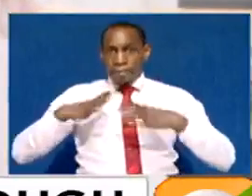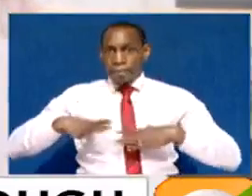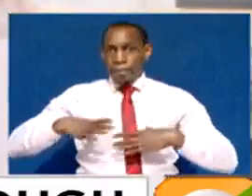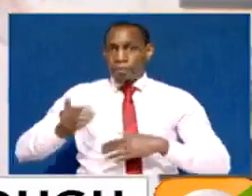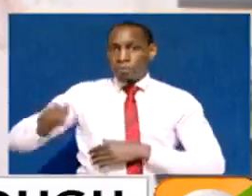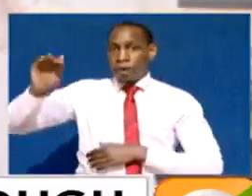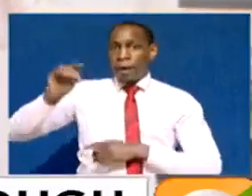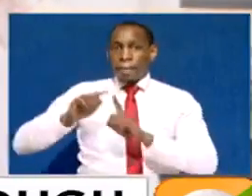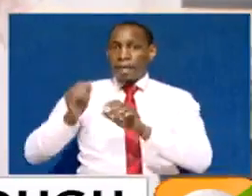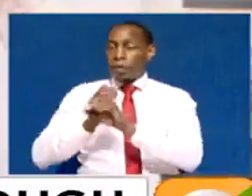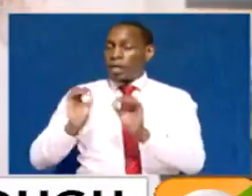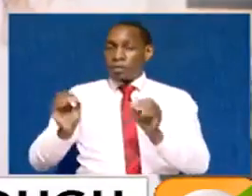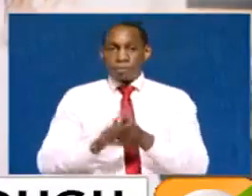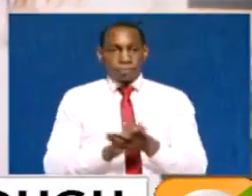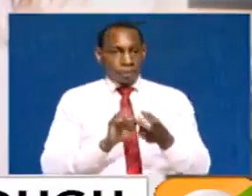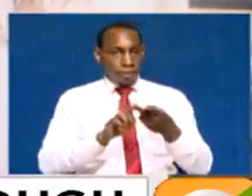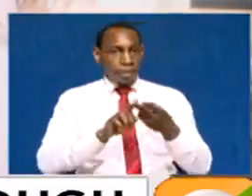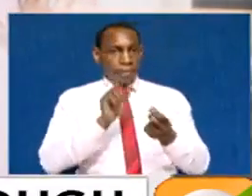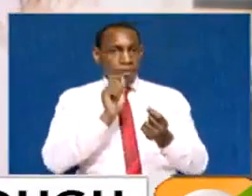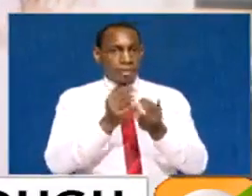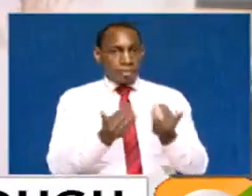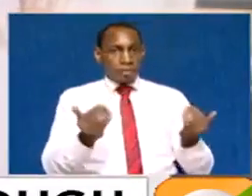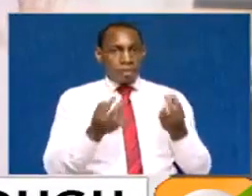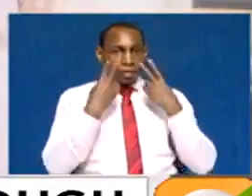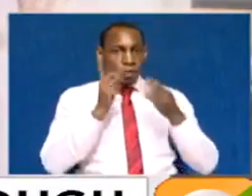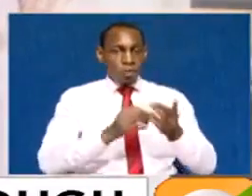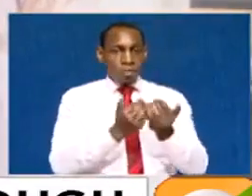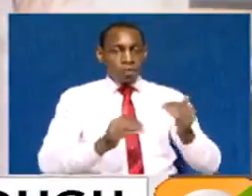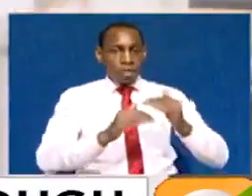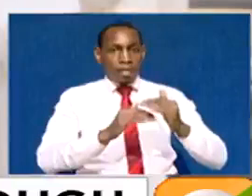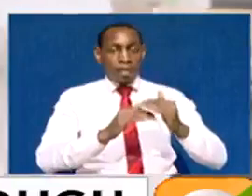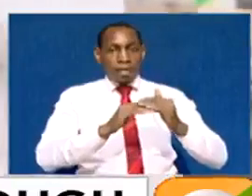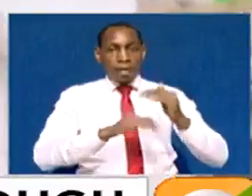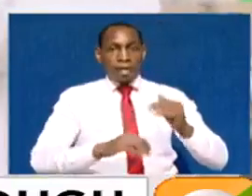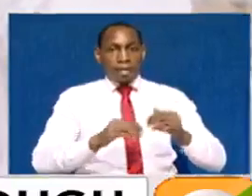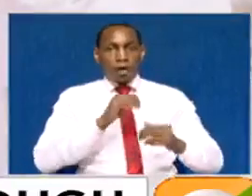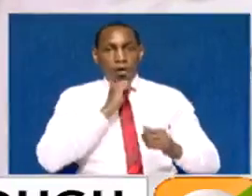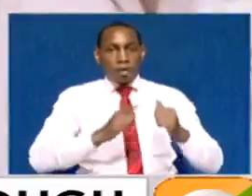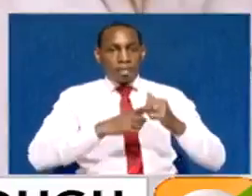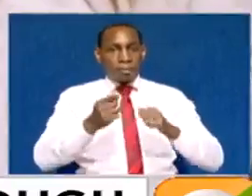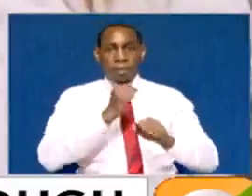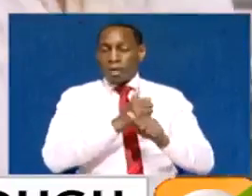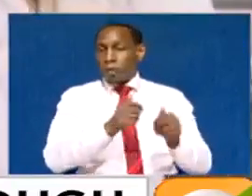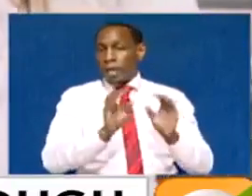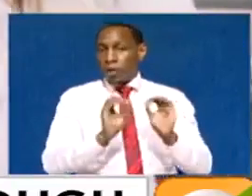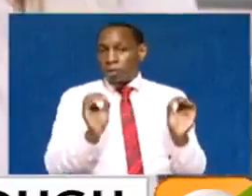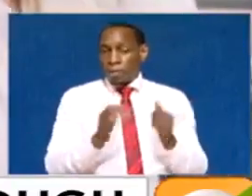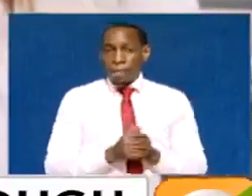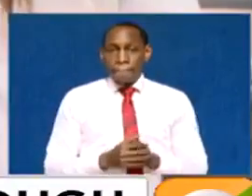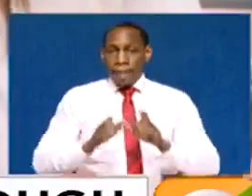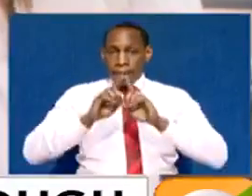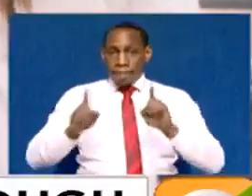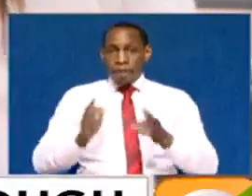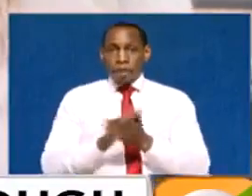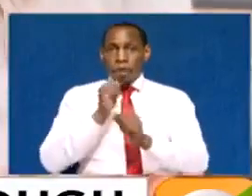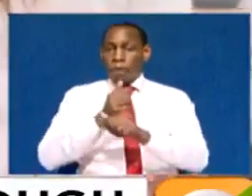work in adults. And then we tested it in children, we realized the children younger than 6 months, it was also not working very well in them. But